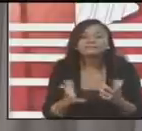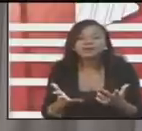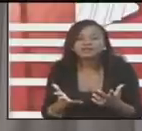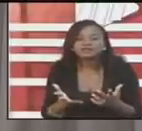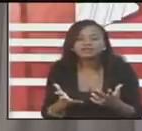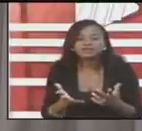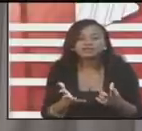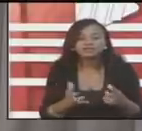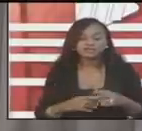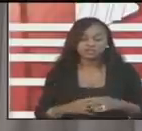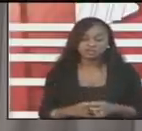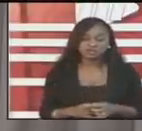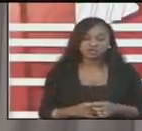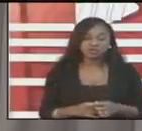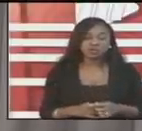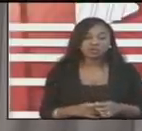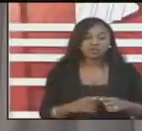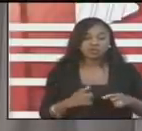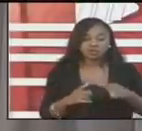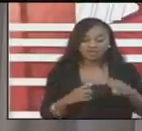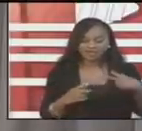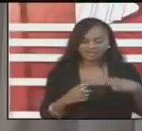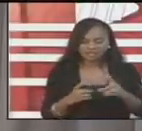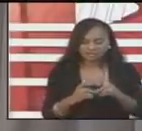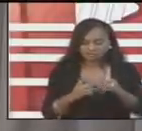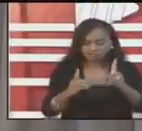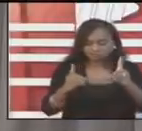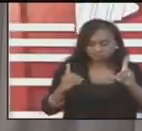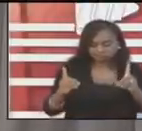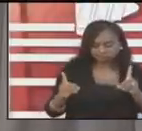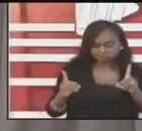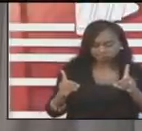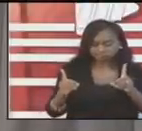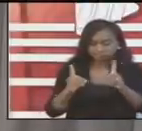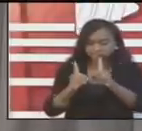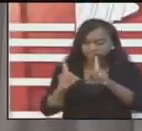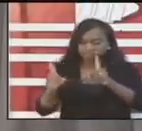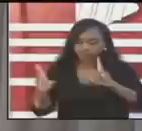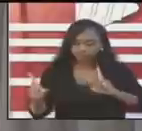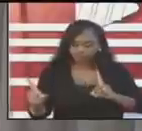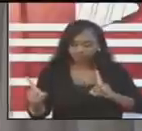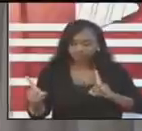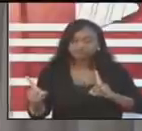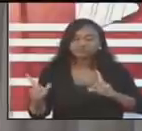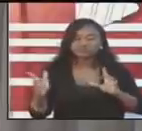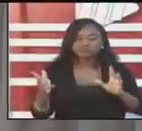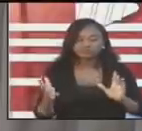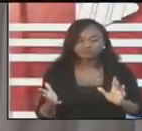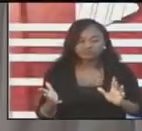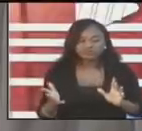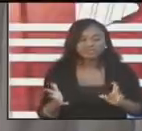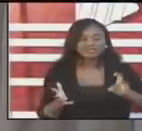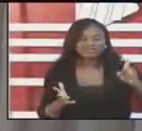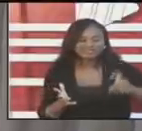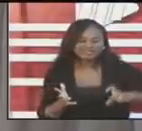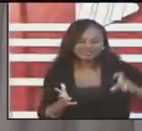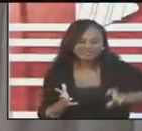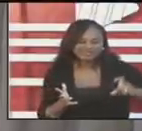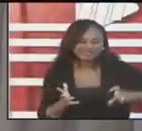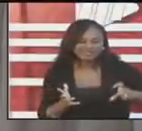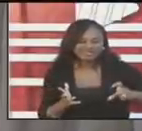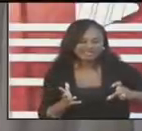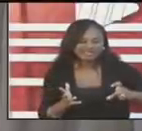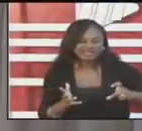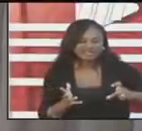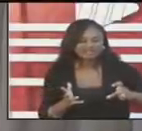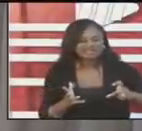where there may be social distance taking place, there's a allowance for social distancing. The need for mask wearing diminishes